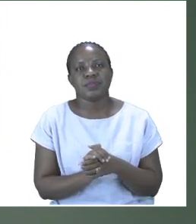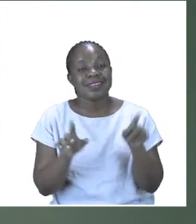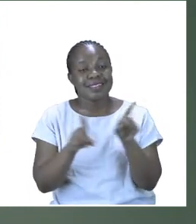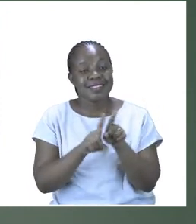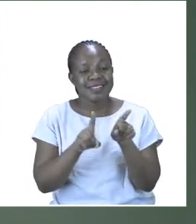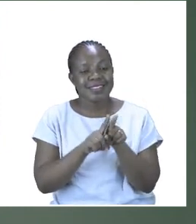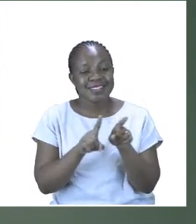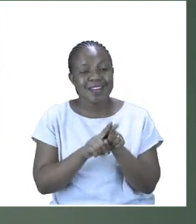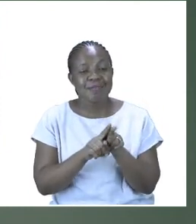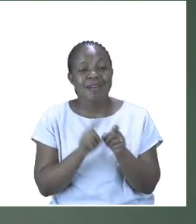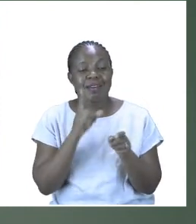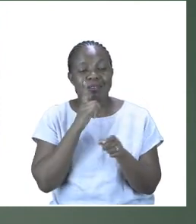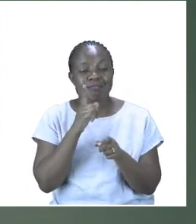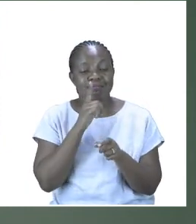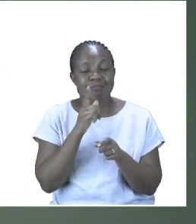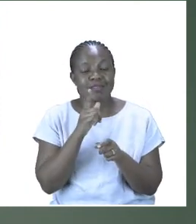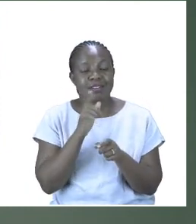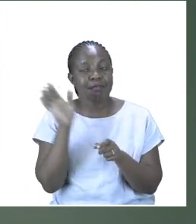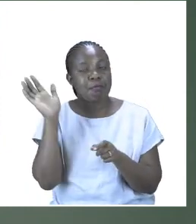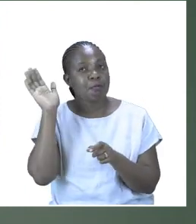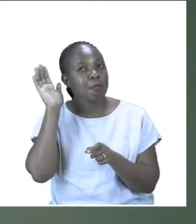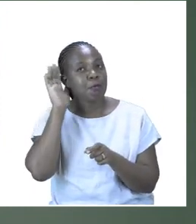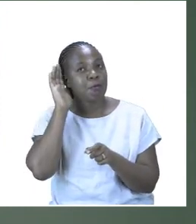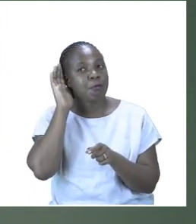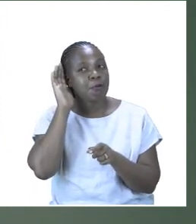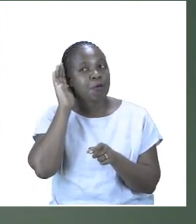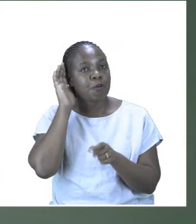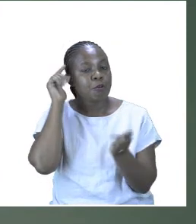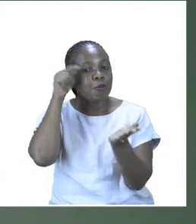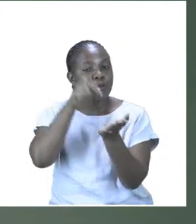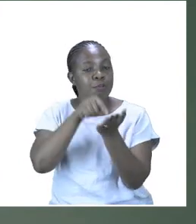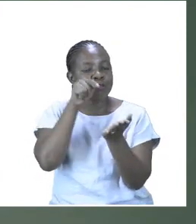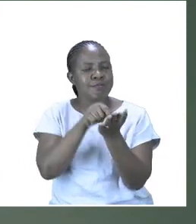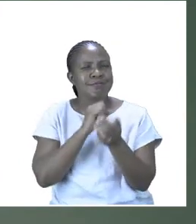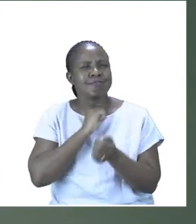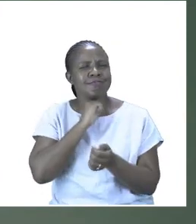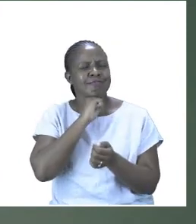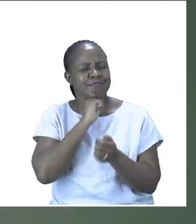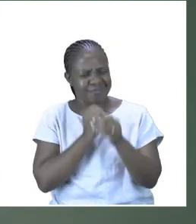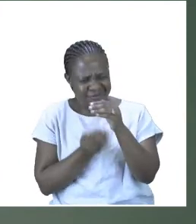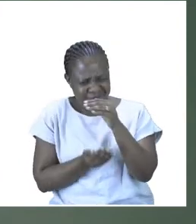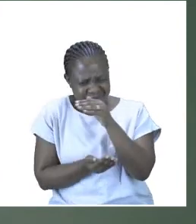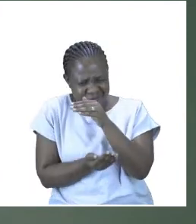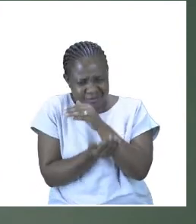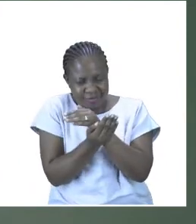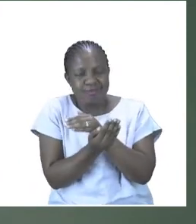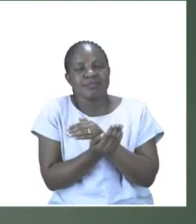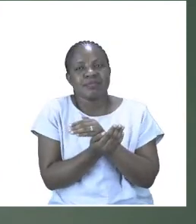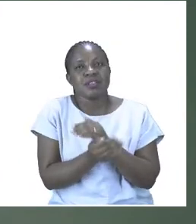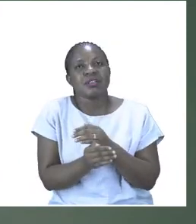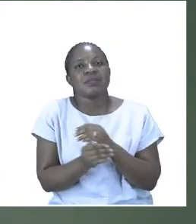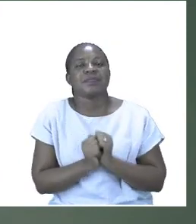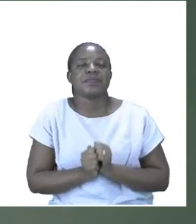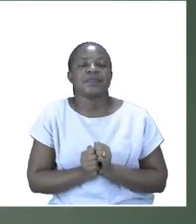Coo-coo-coo. So, we are going to say good morning. Then we have